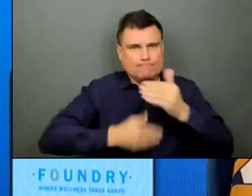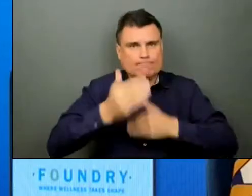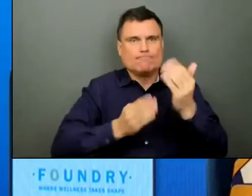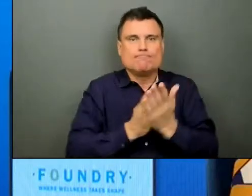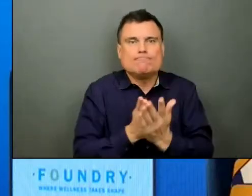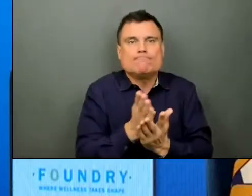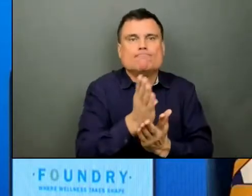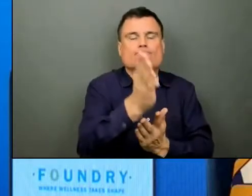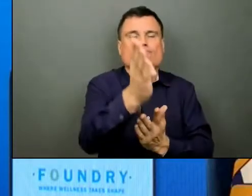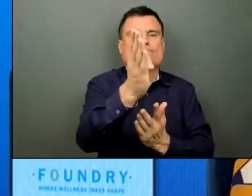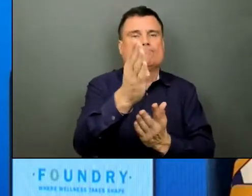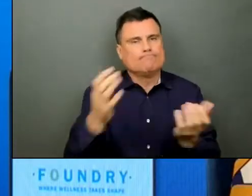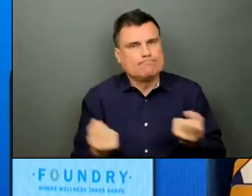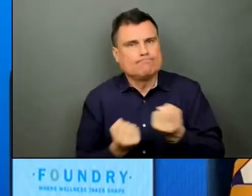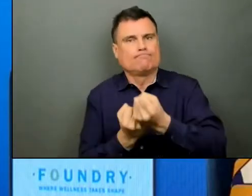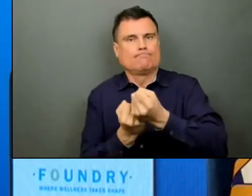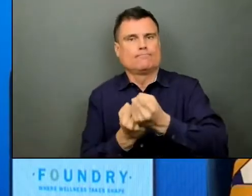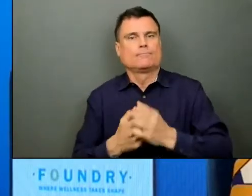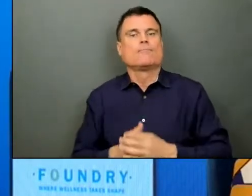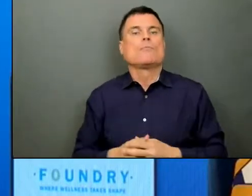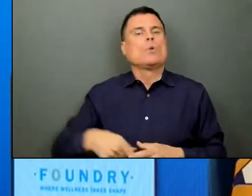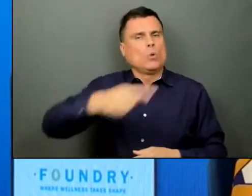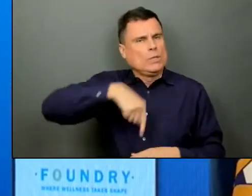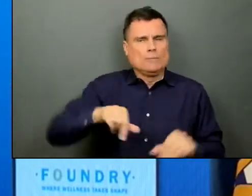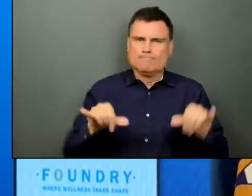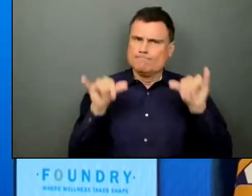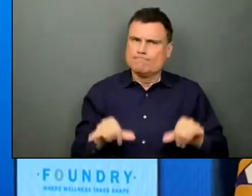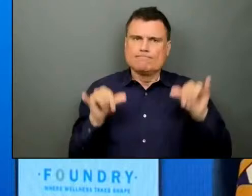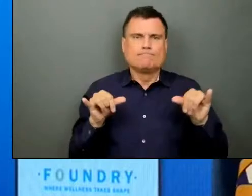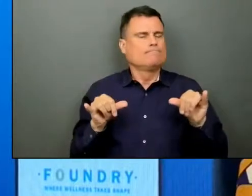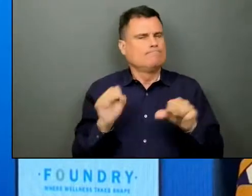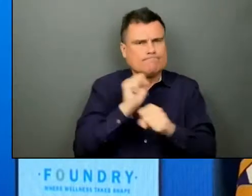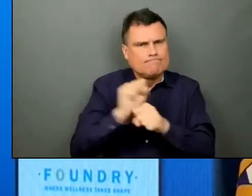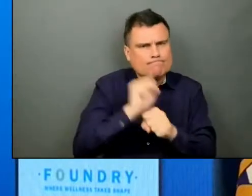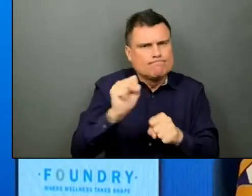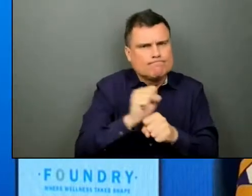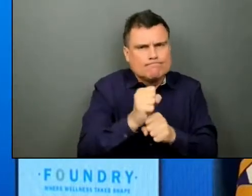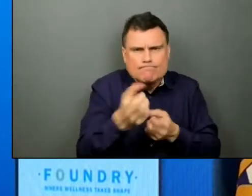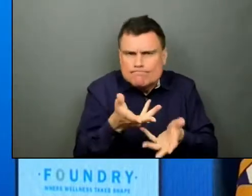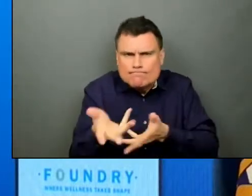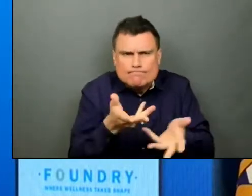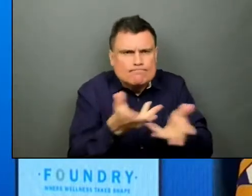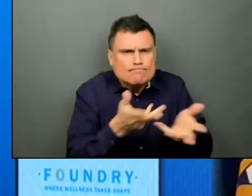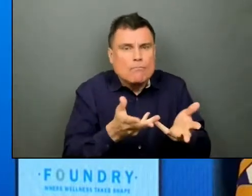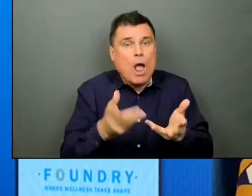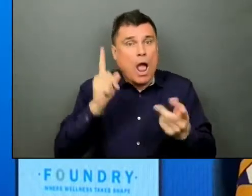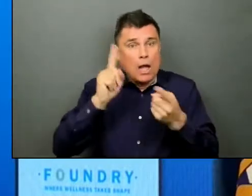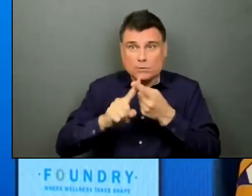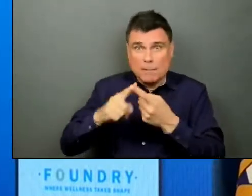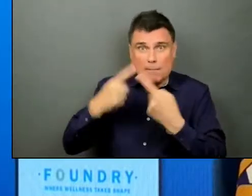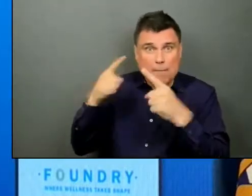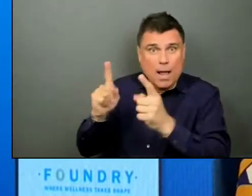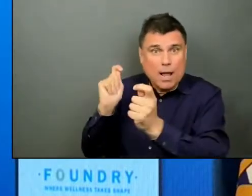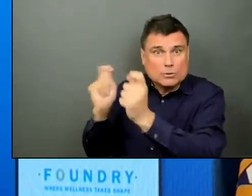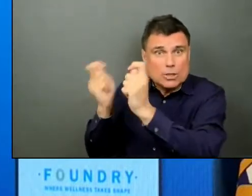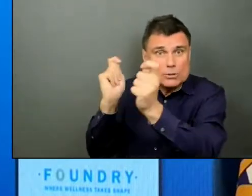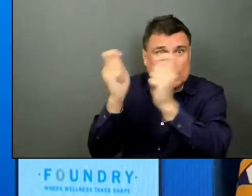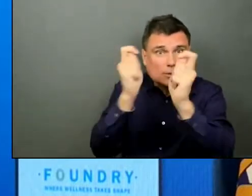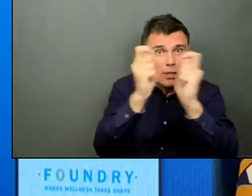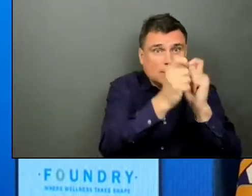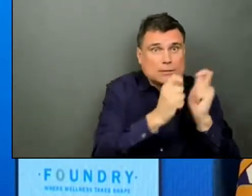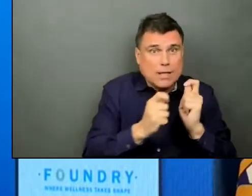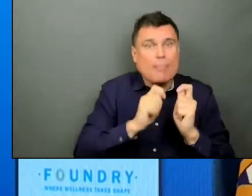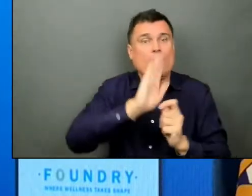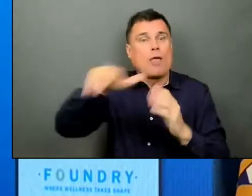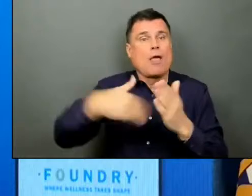British Columbia for young people. We are bringing services to meet youth and their families in schools, in